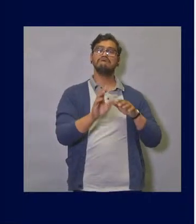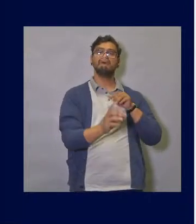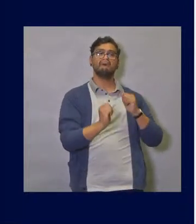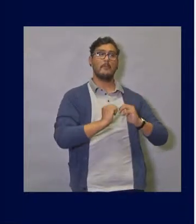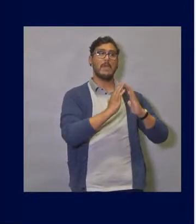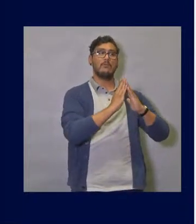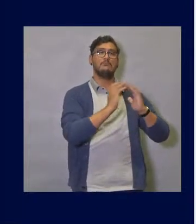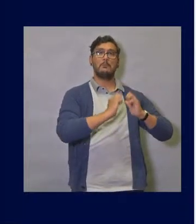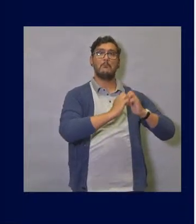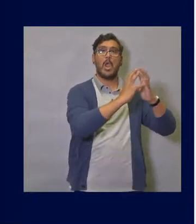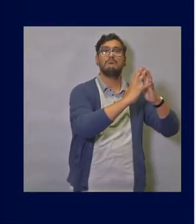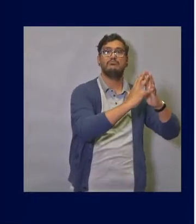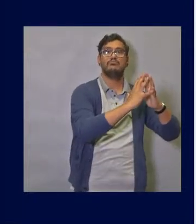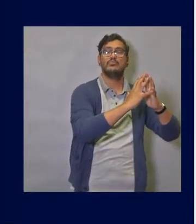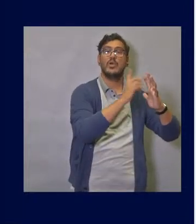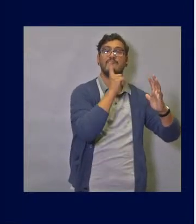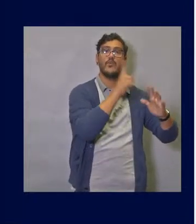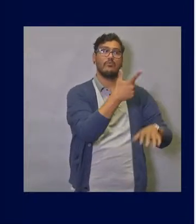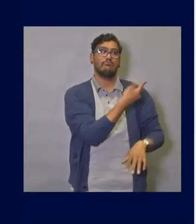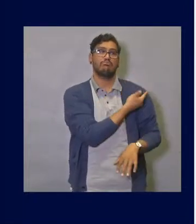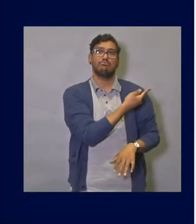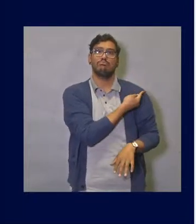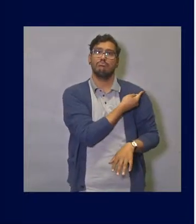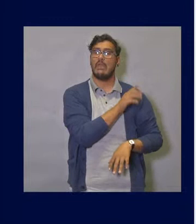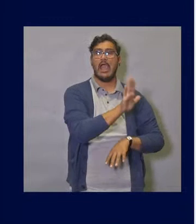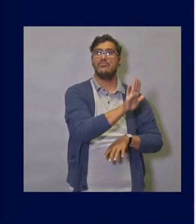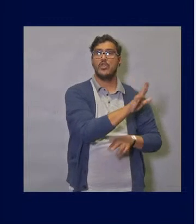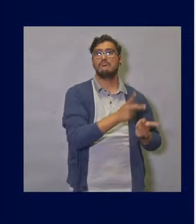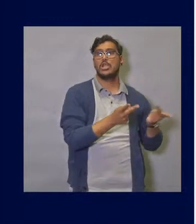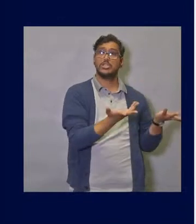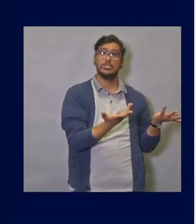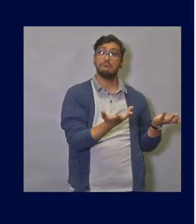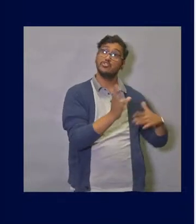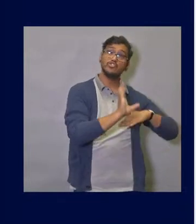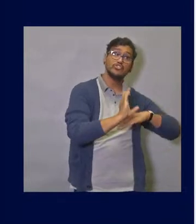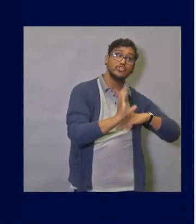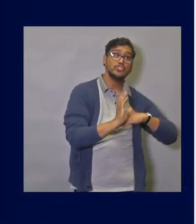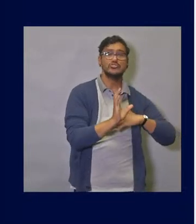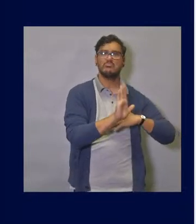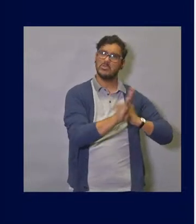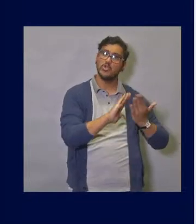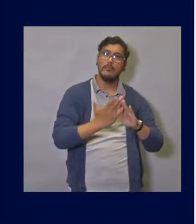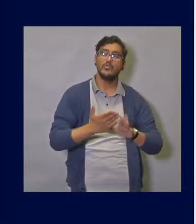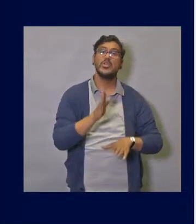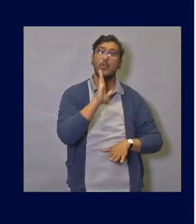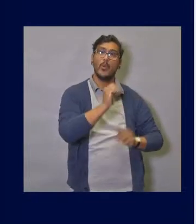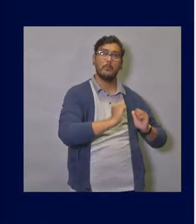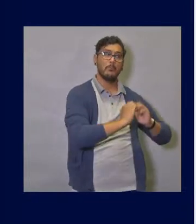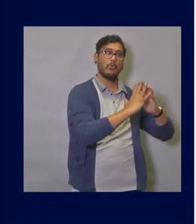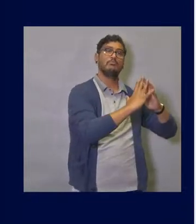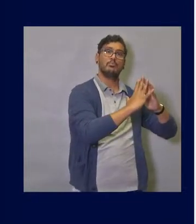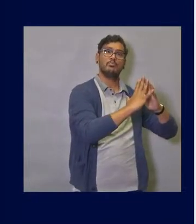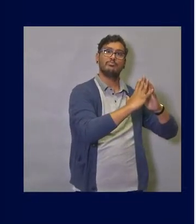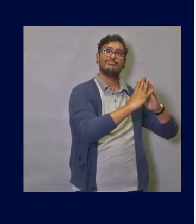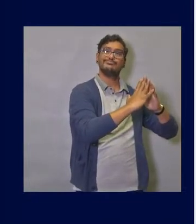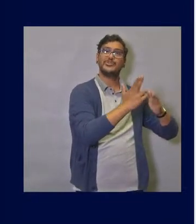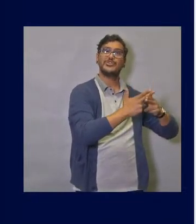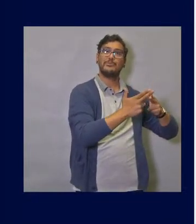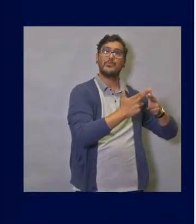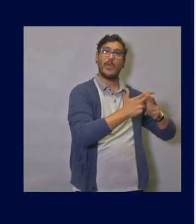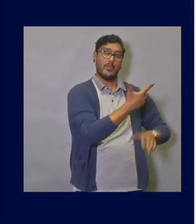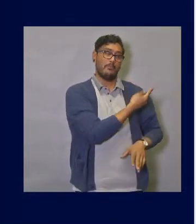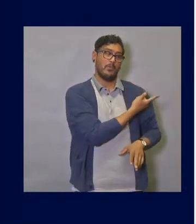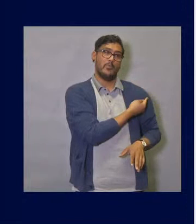sites at their places, their houses of worship, and in their community. We're going to be realigning our county large